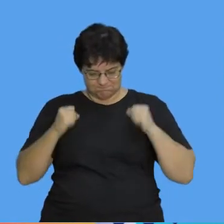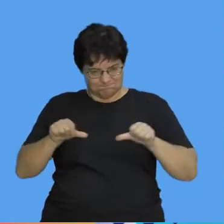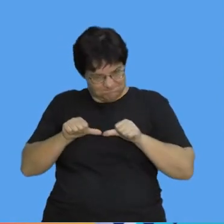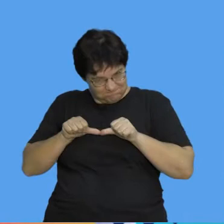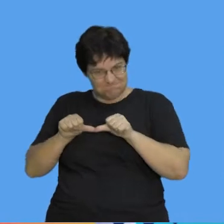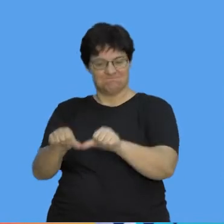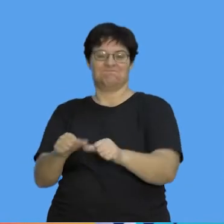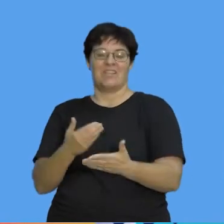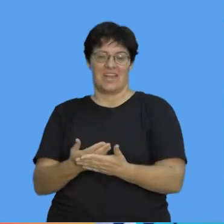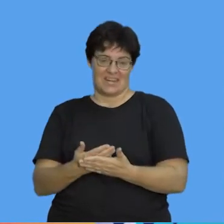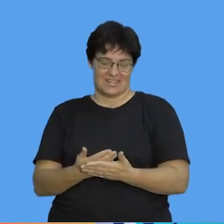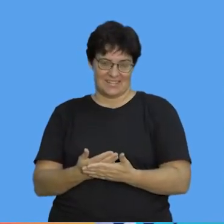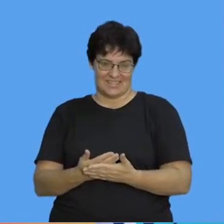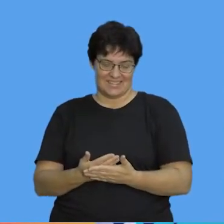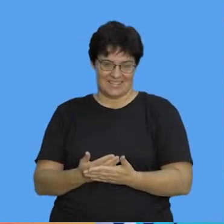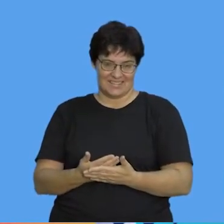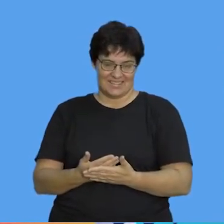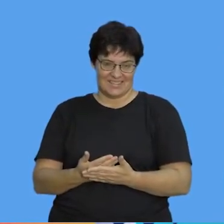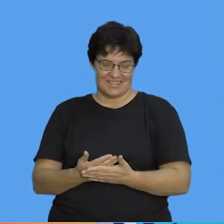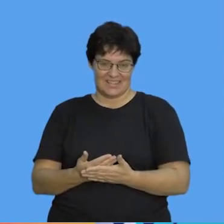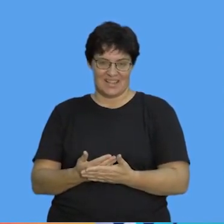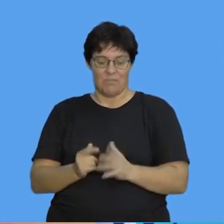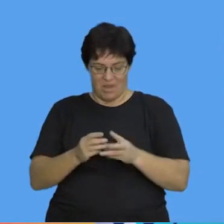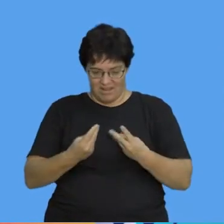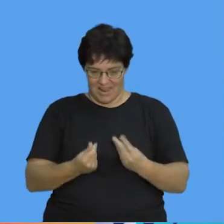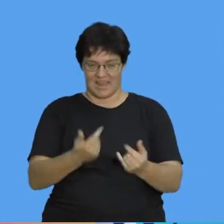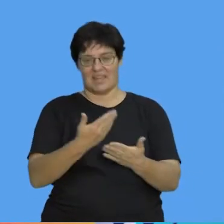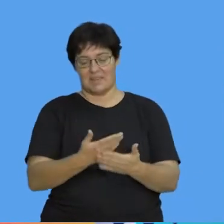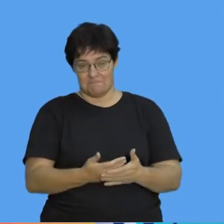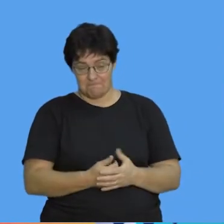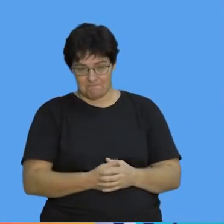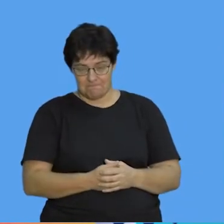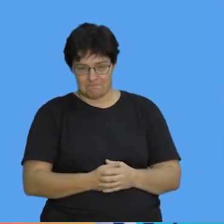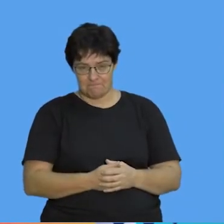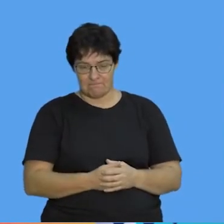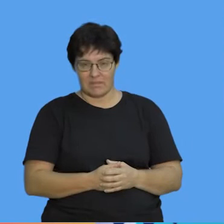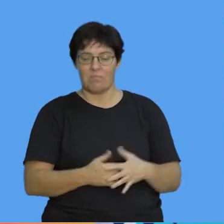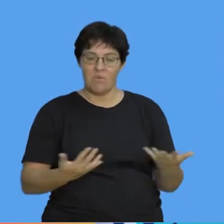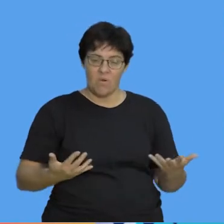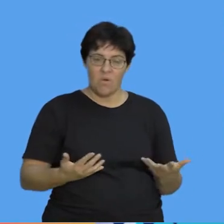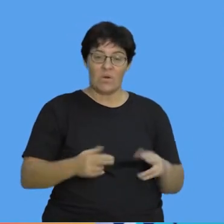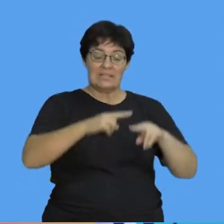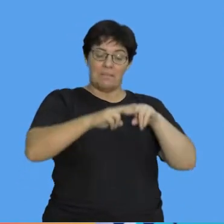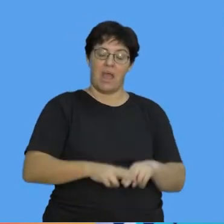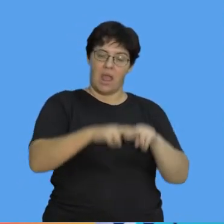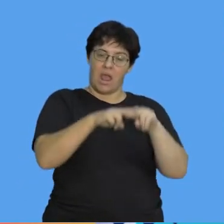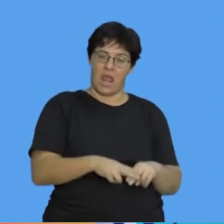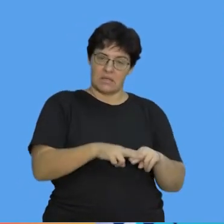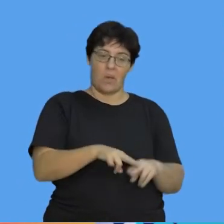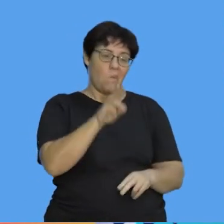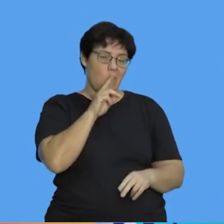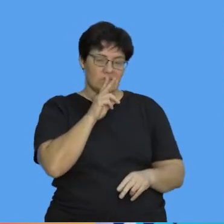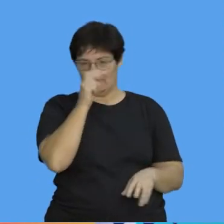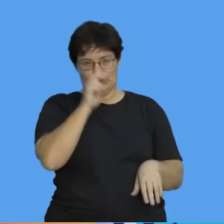more resilient, all right, or far more hardy to live on land, right? So to become less